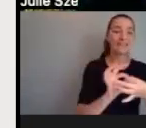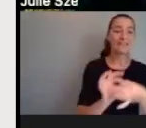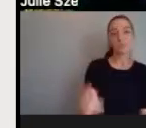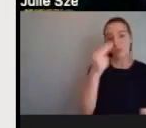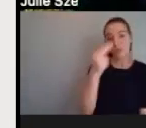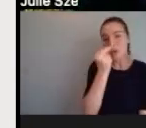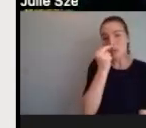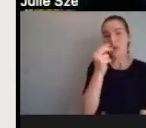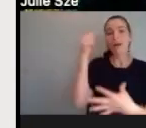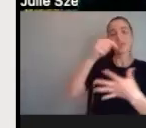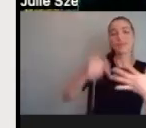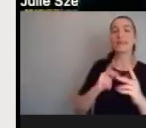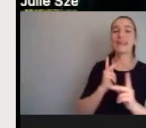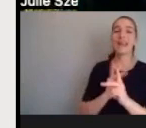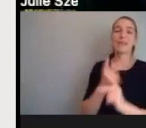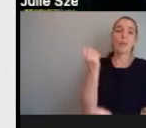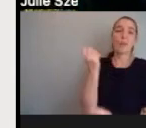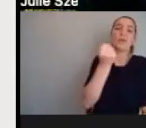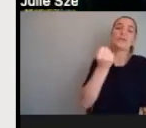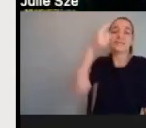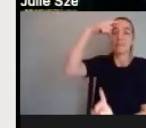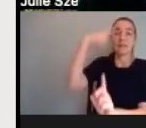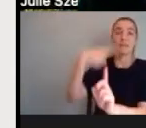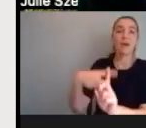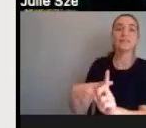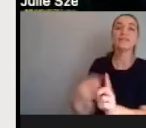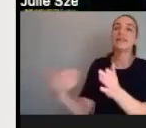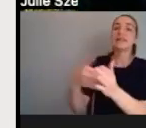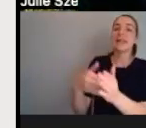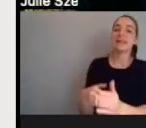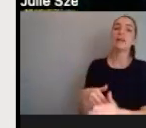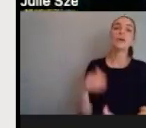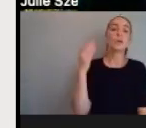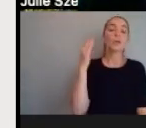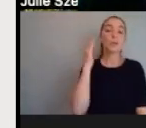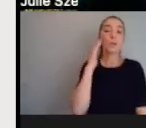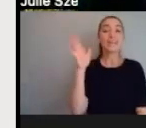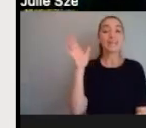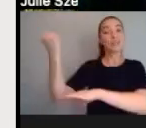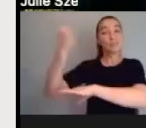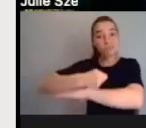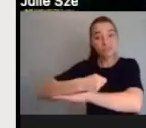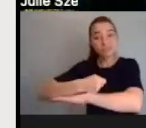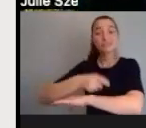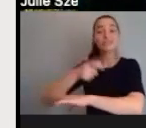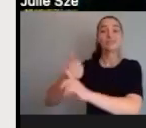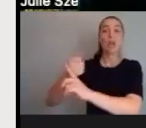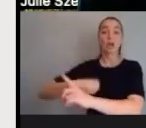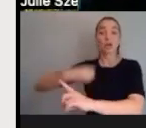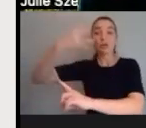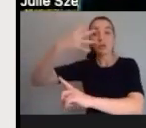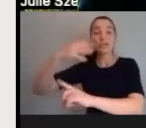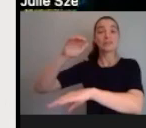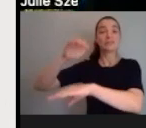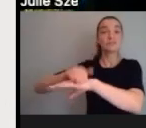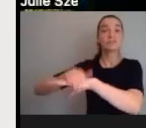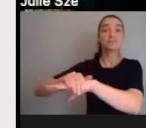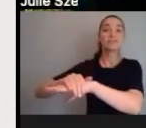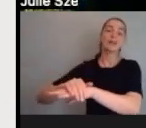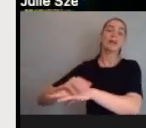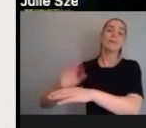climatist global present that is built upon the funeral pyres of colonialism and capitalism dependent on stolen land and labor.